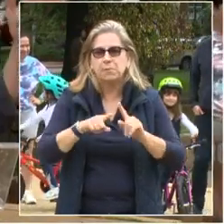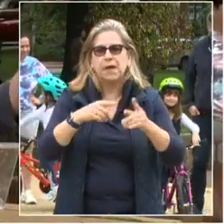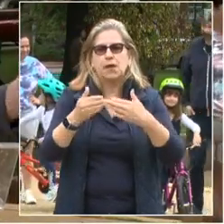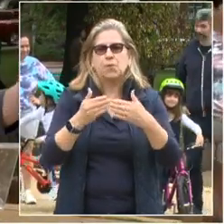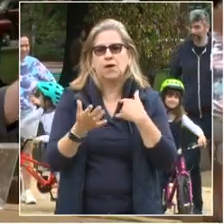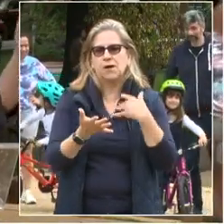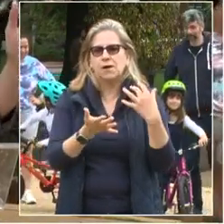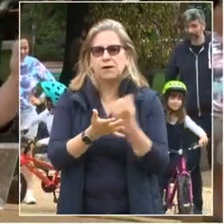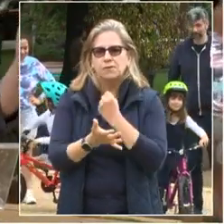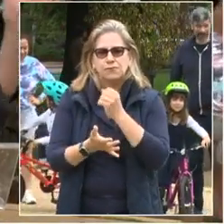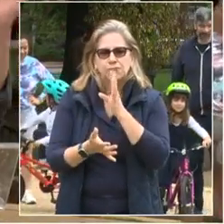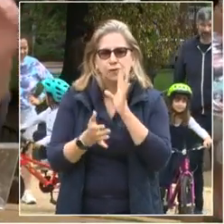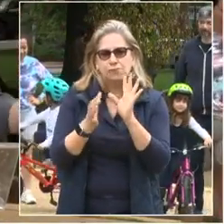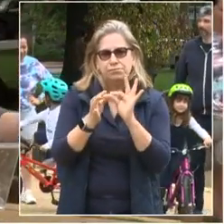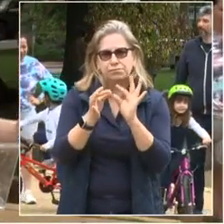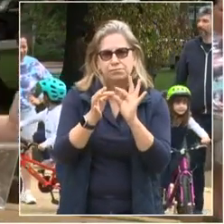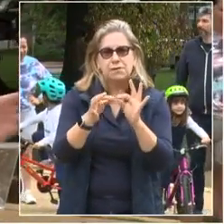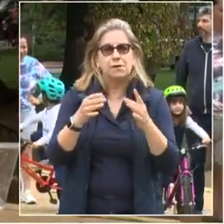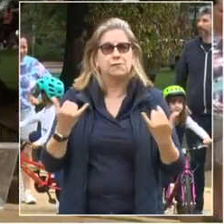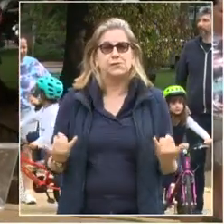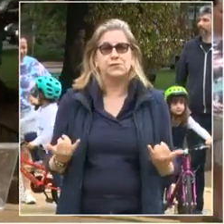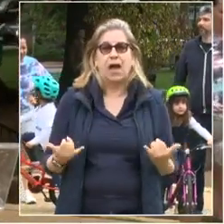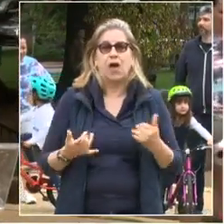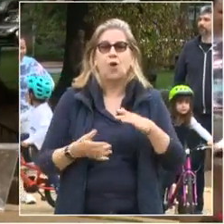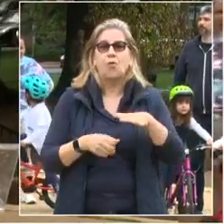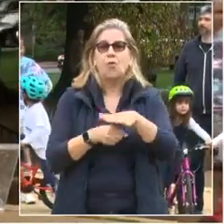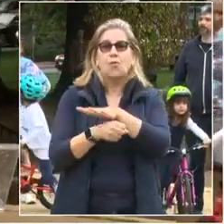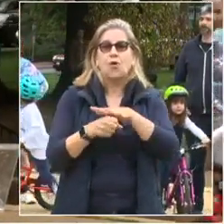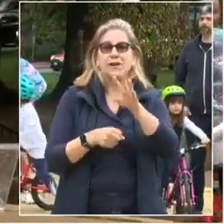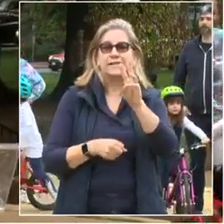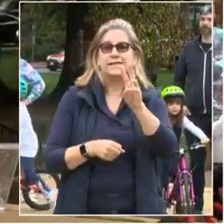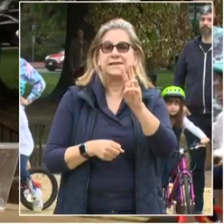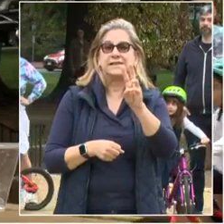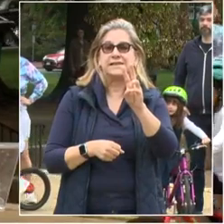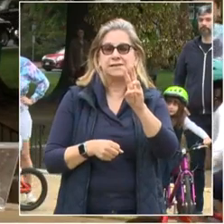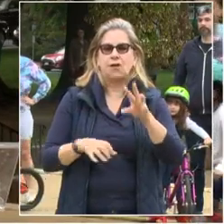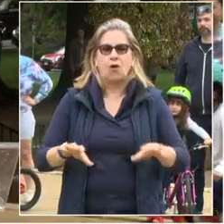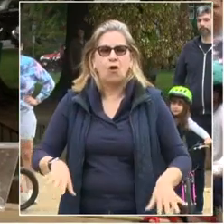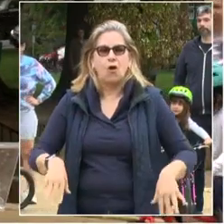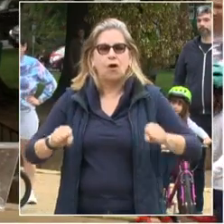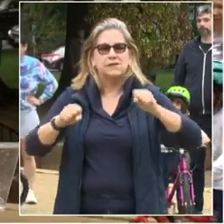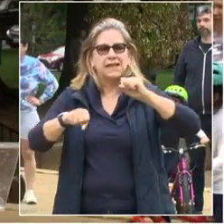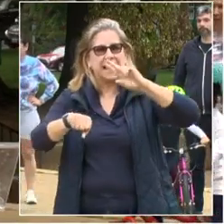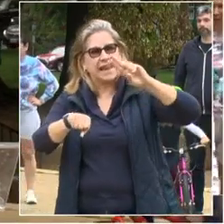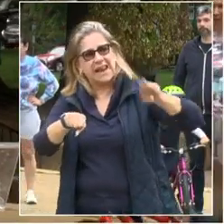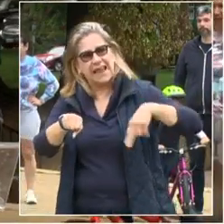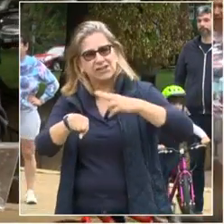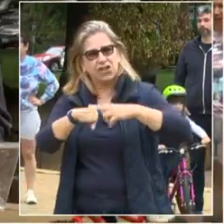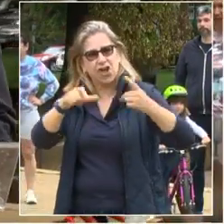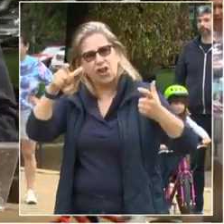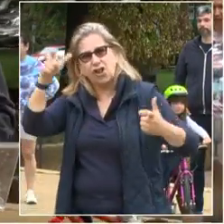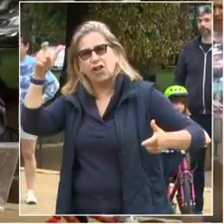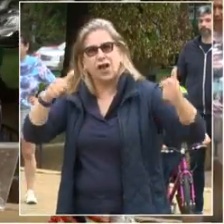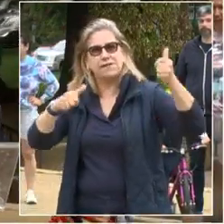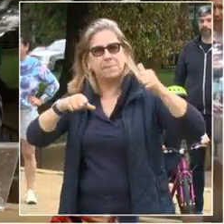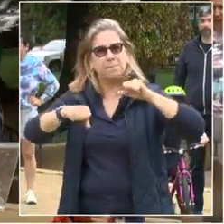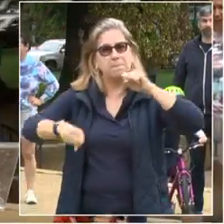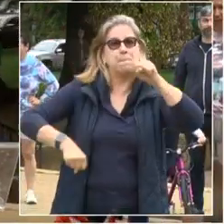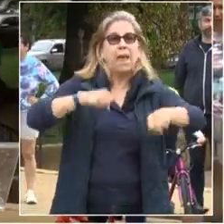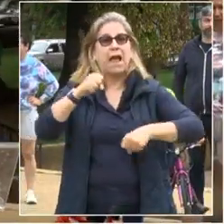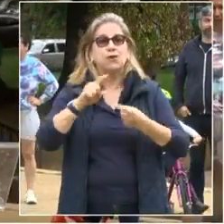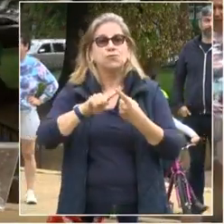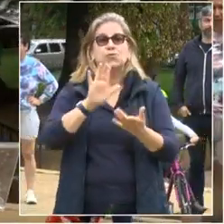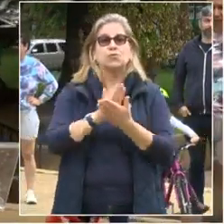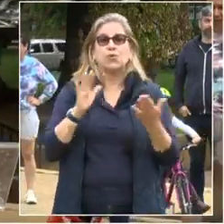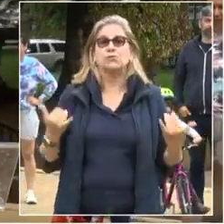gets to host the nation's largest Bike to School Day every single year. You guys make that happen, so thank you all so much.